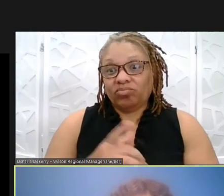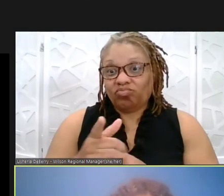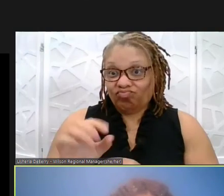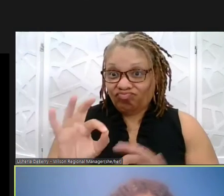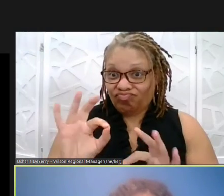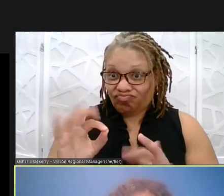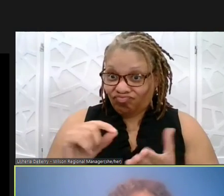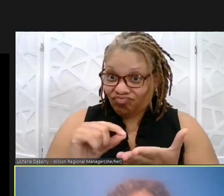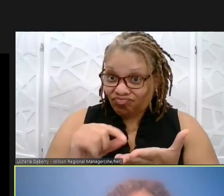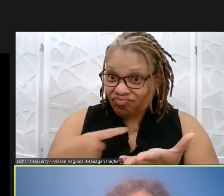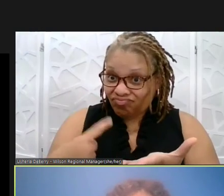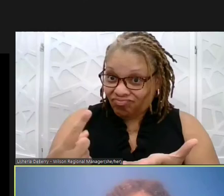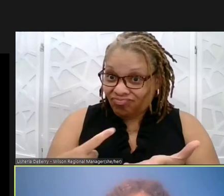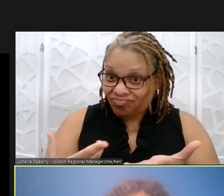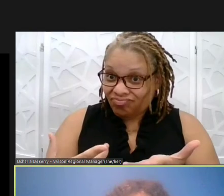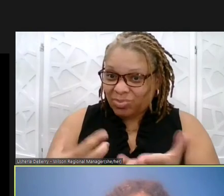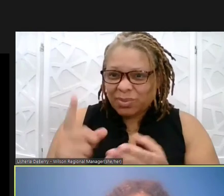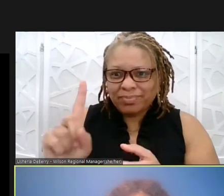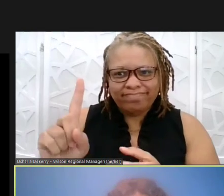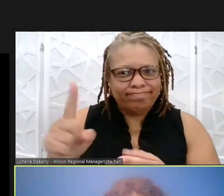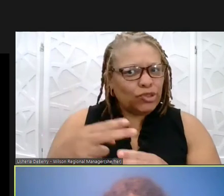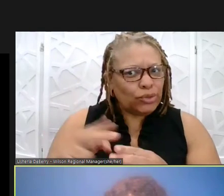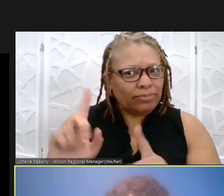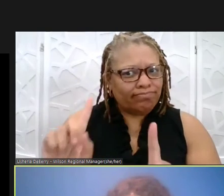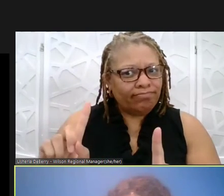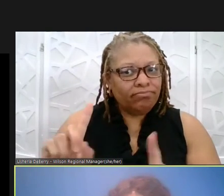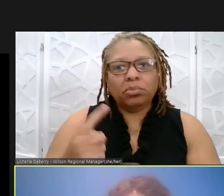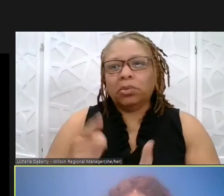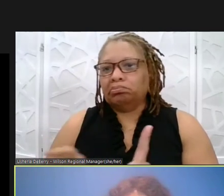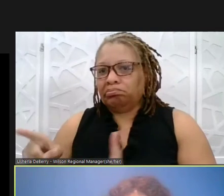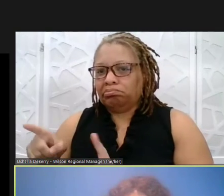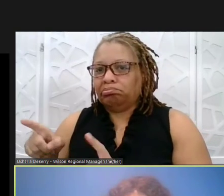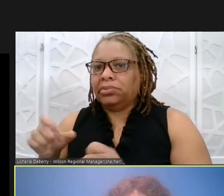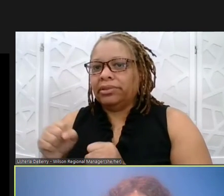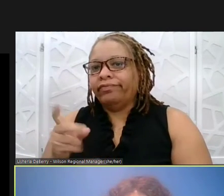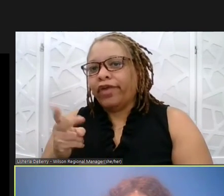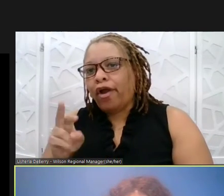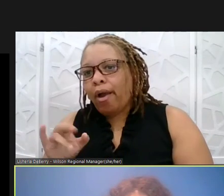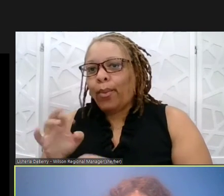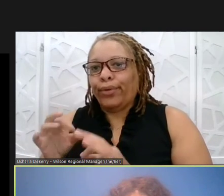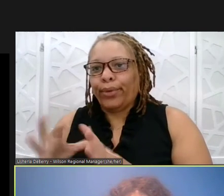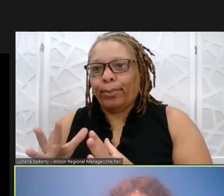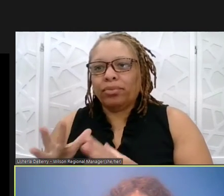again, check in with the individual. Ask them, is it okay if we write back and forth?